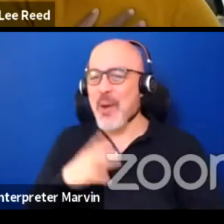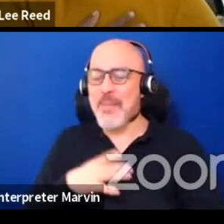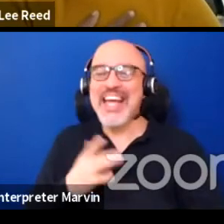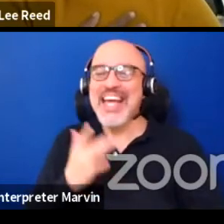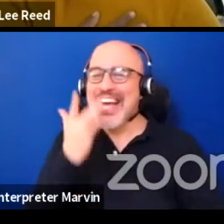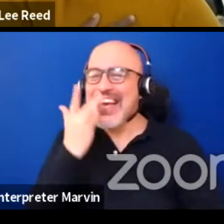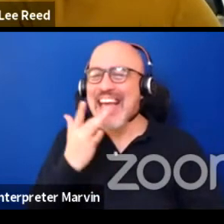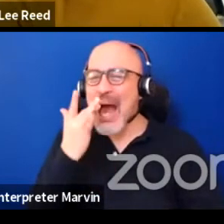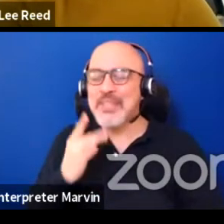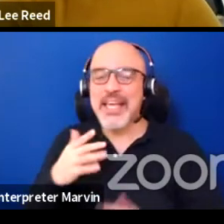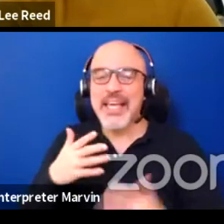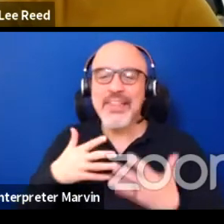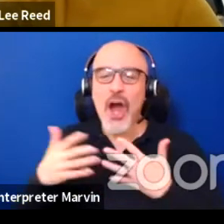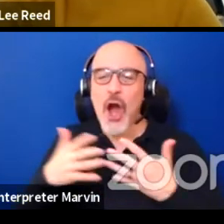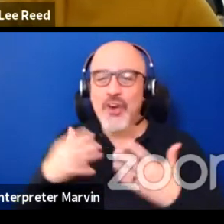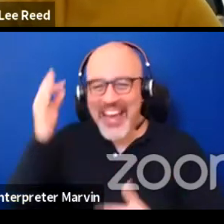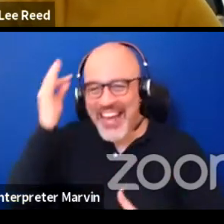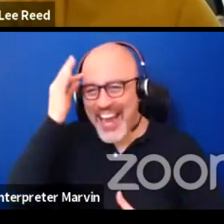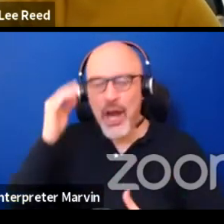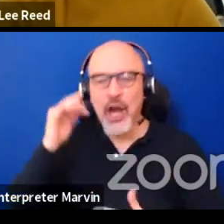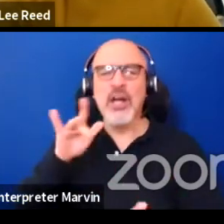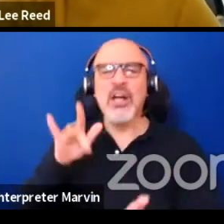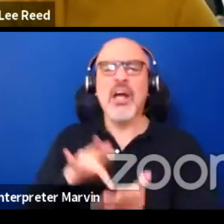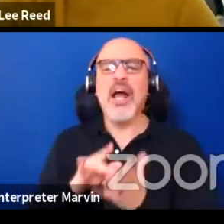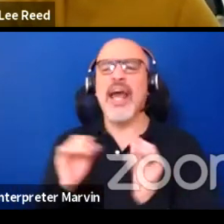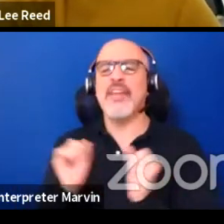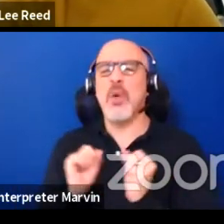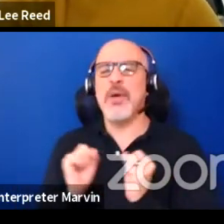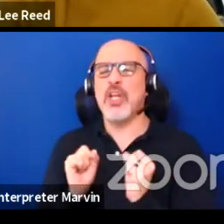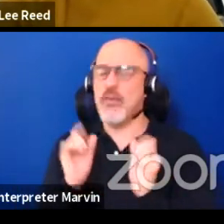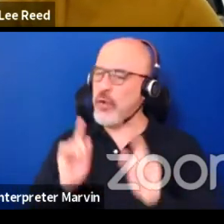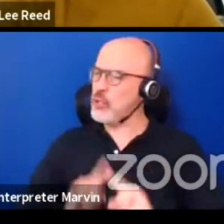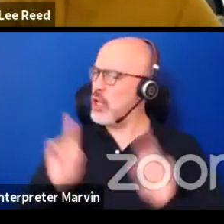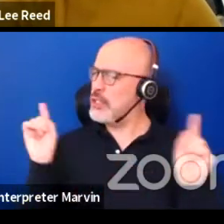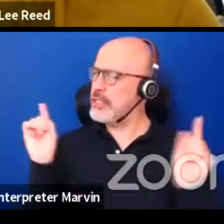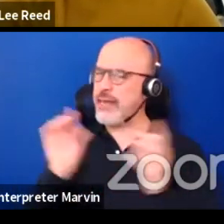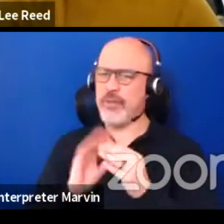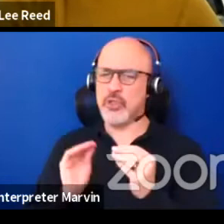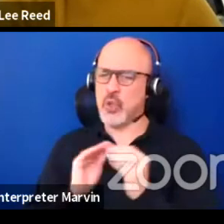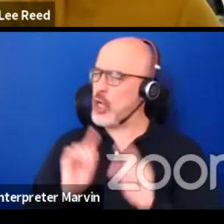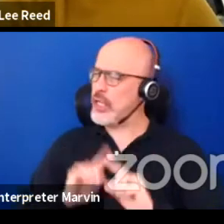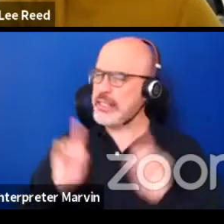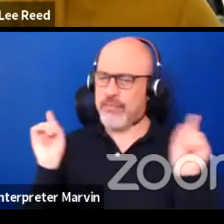hair. In the middle of winter, that would be a different description completely.